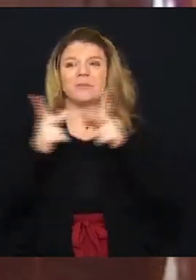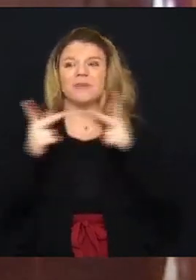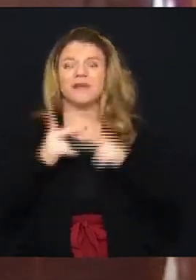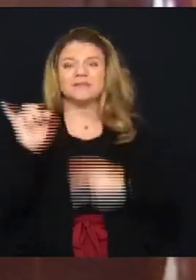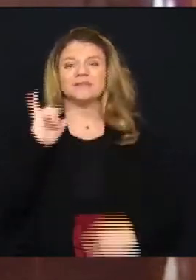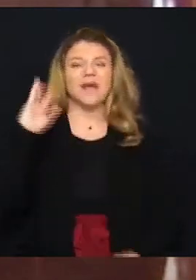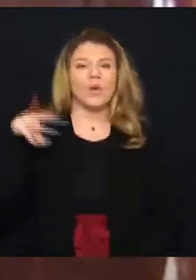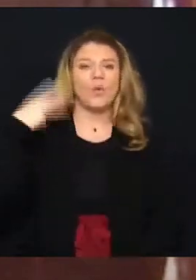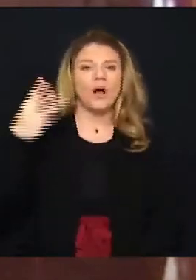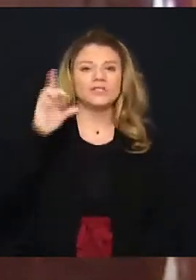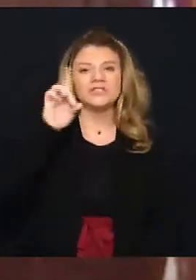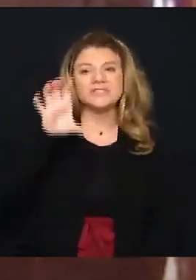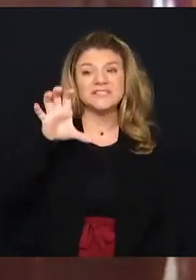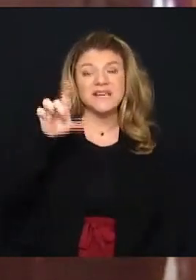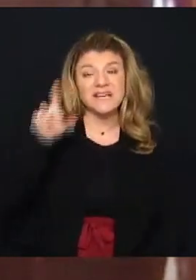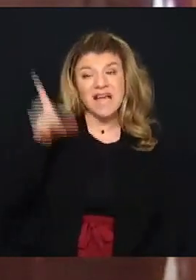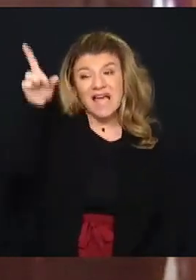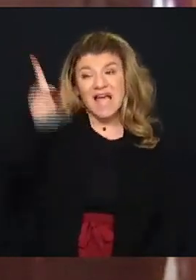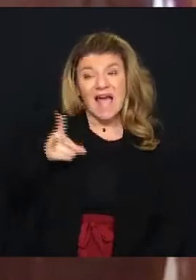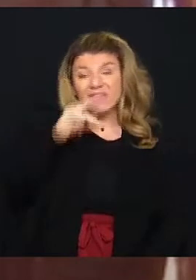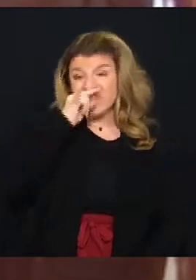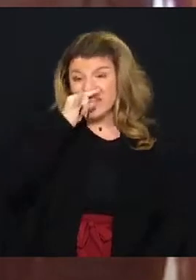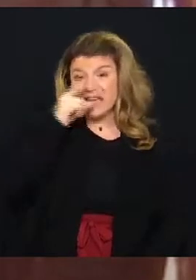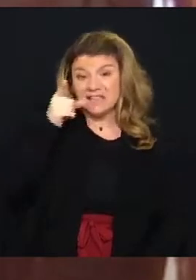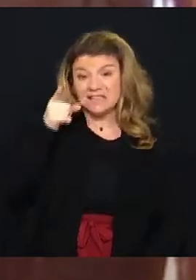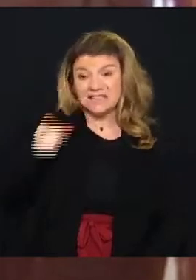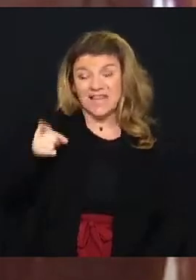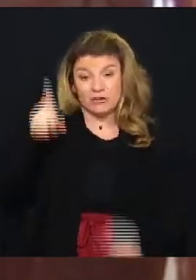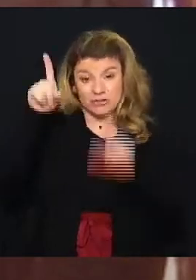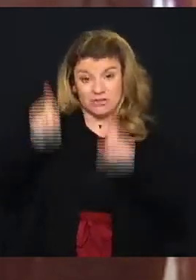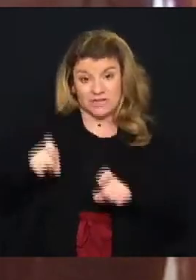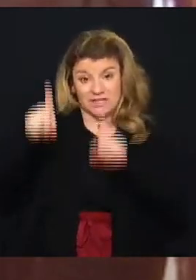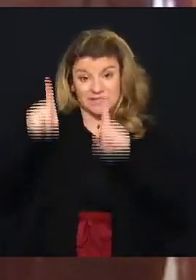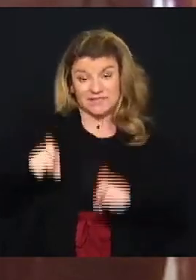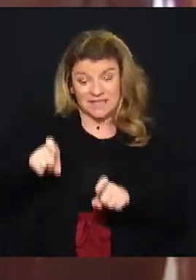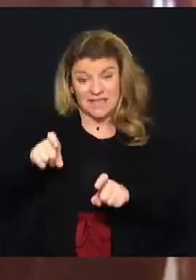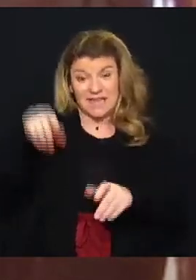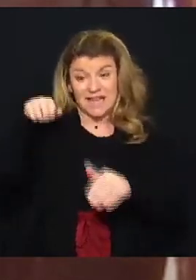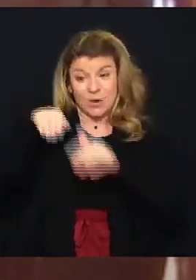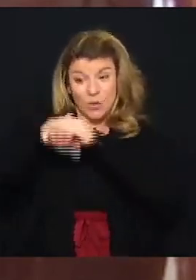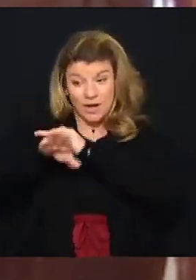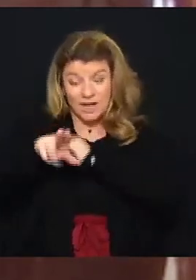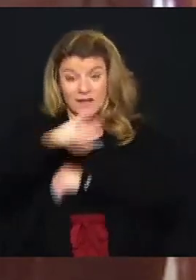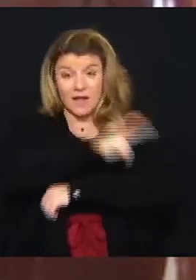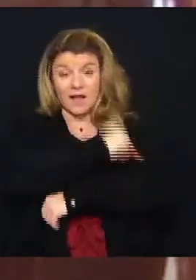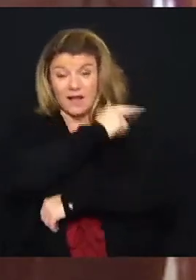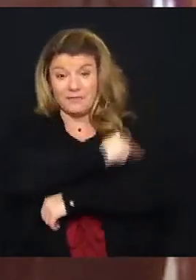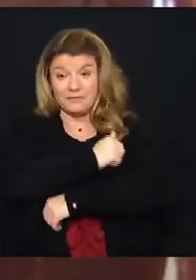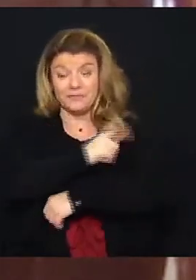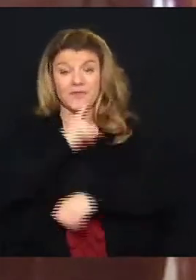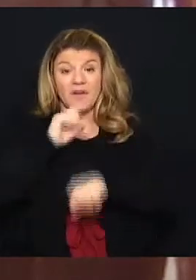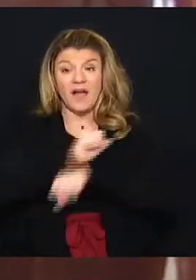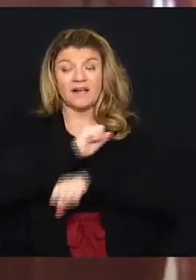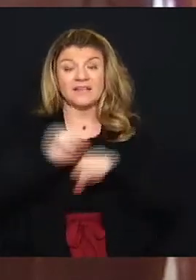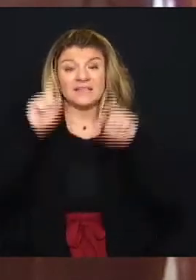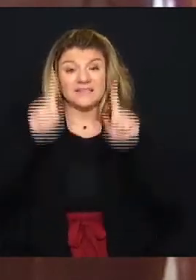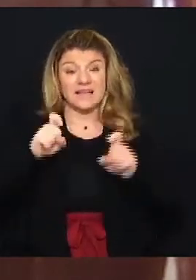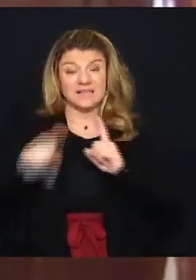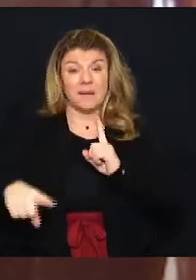D.C., about half of the children that are testing and that are going into a hospital actually are testing